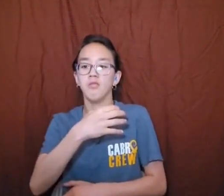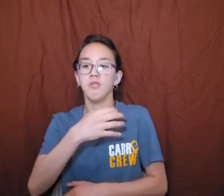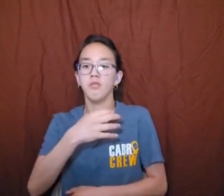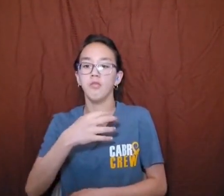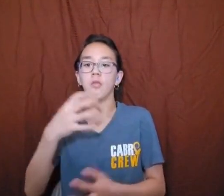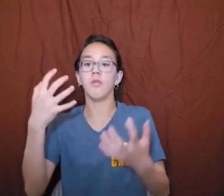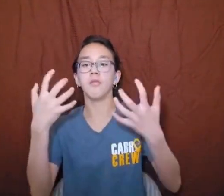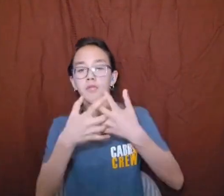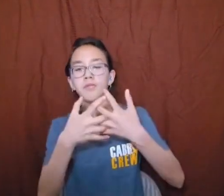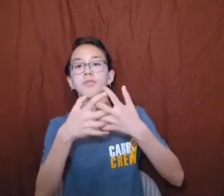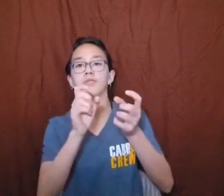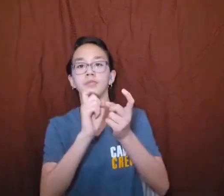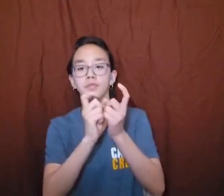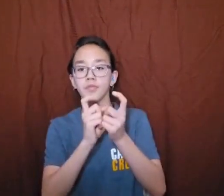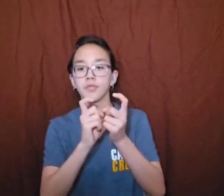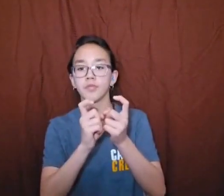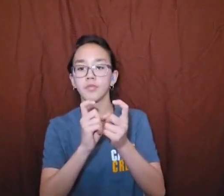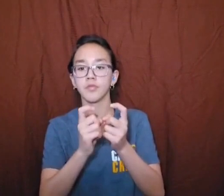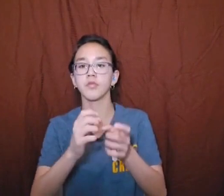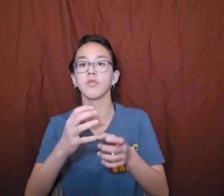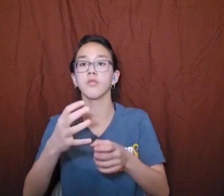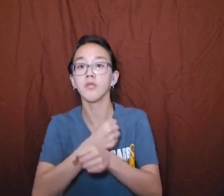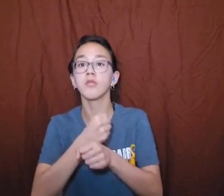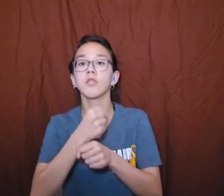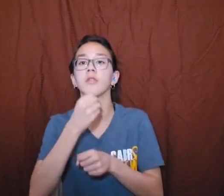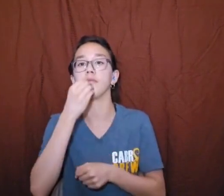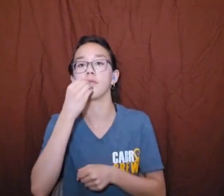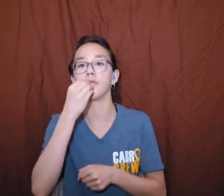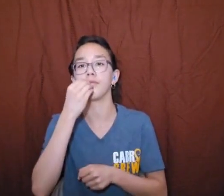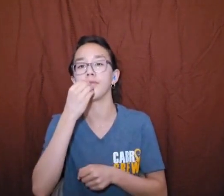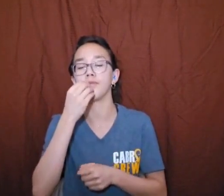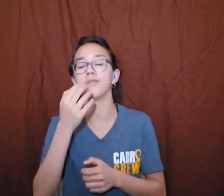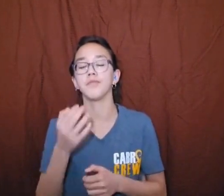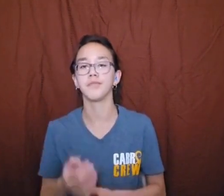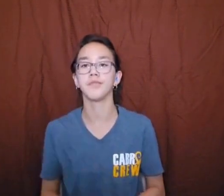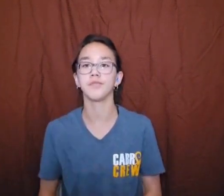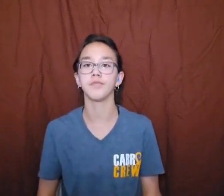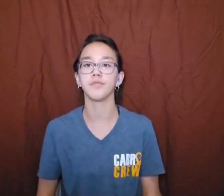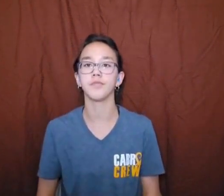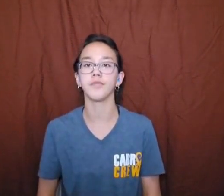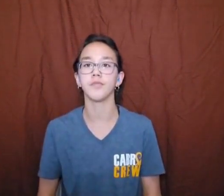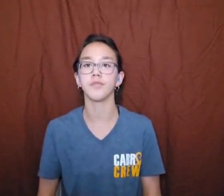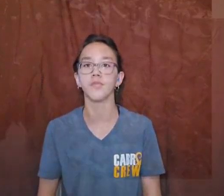eat, to hunt, and catch their food.